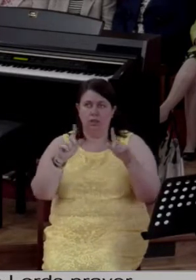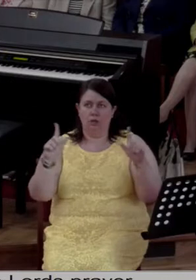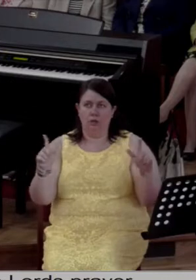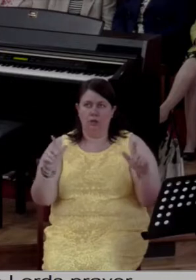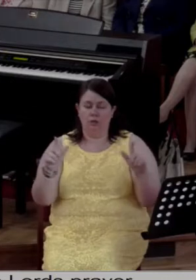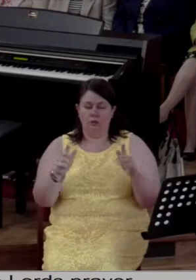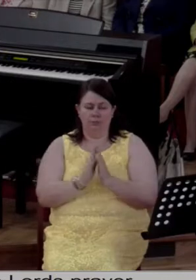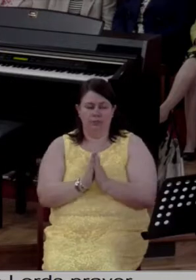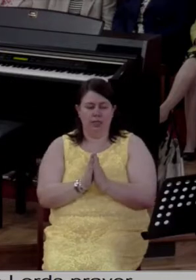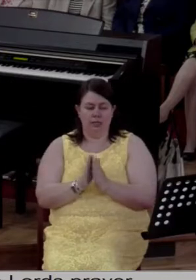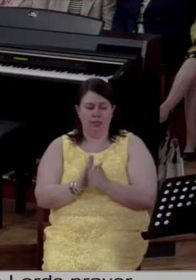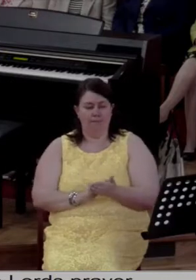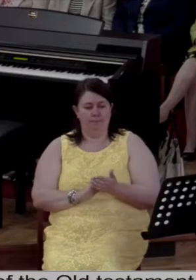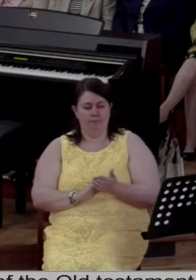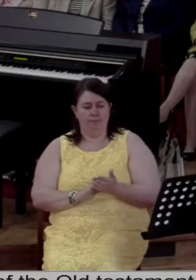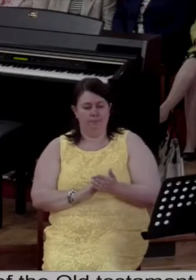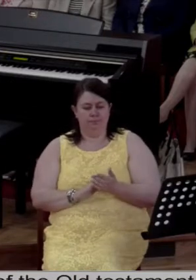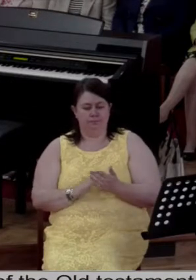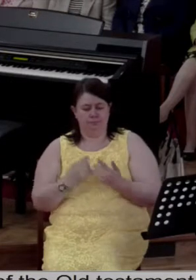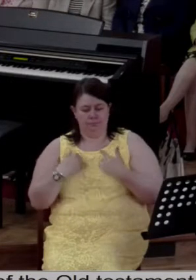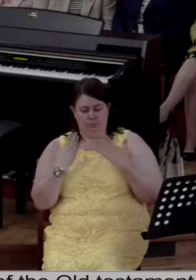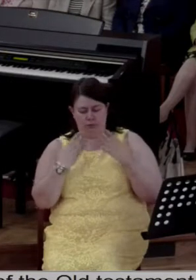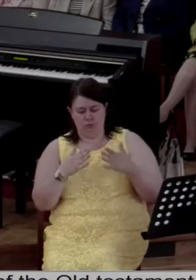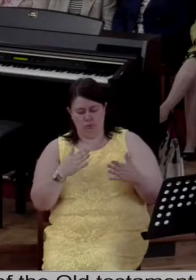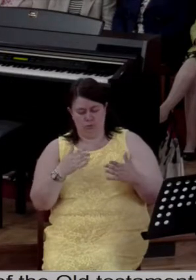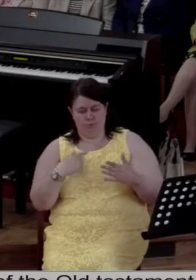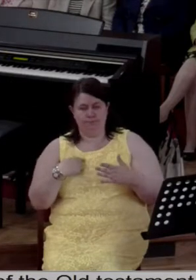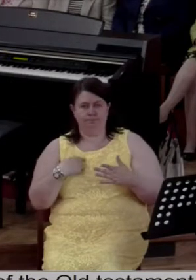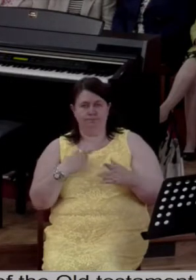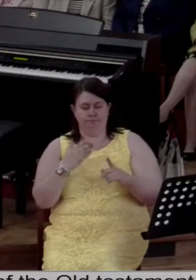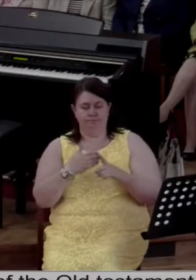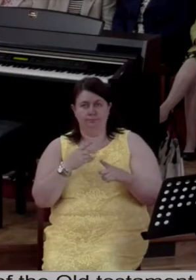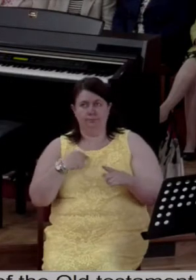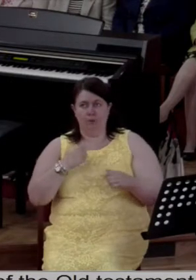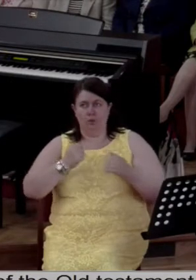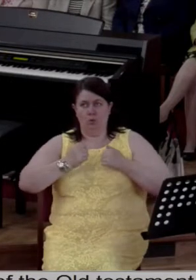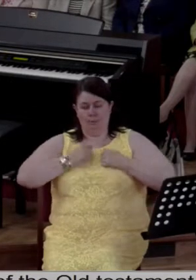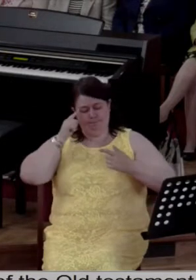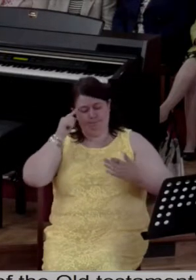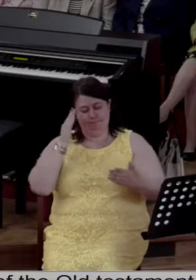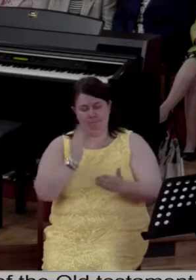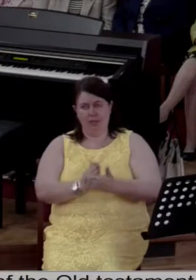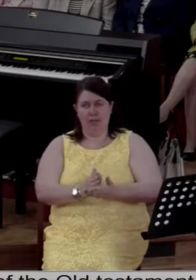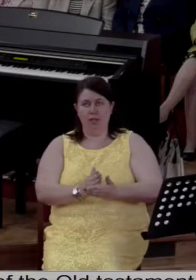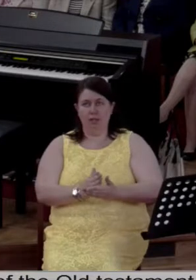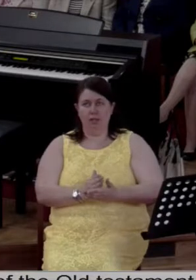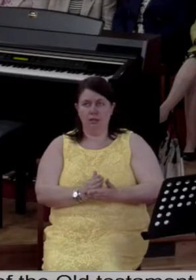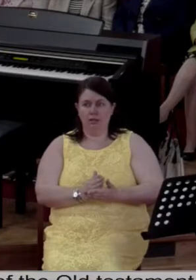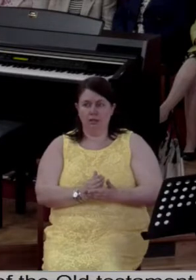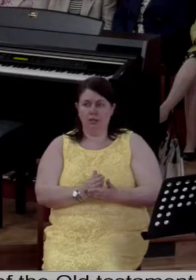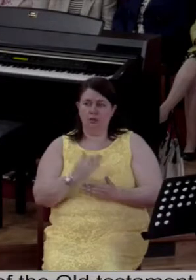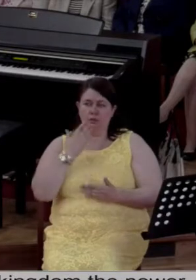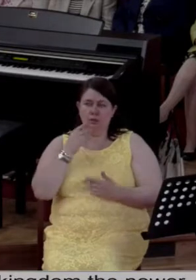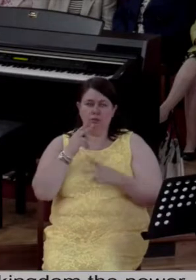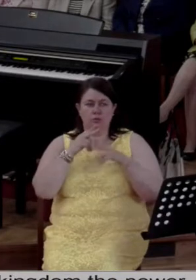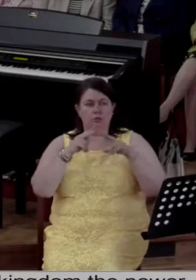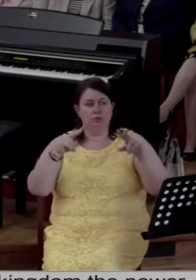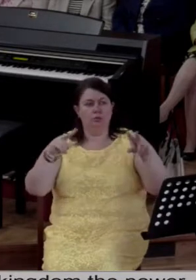our faith. It's a statement of faith. And as you look at the world around you,